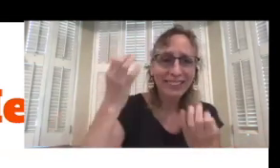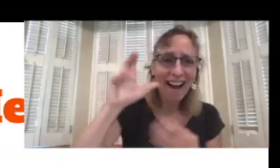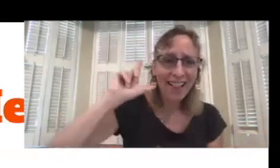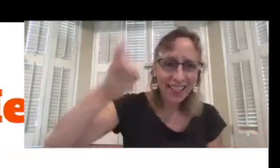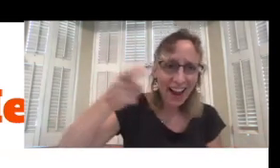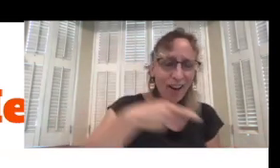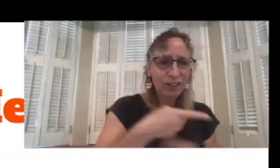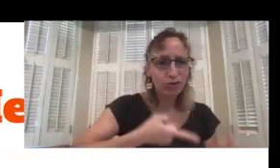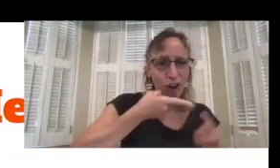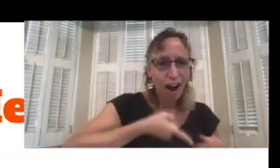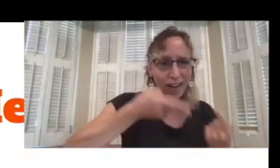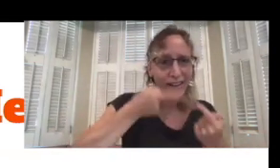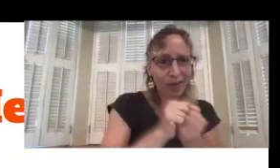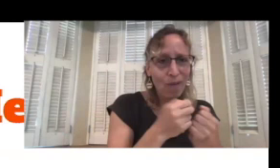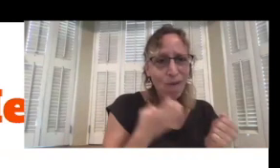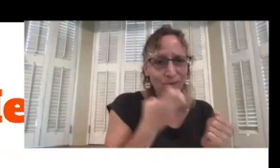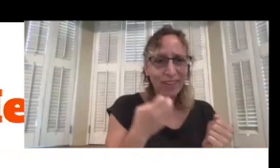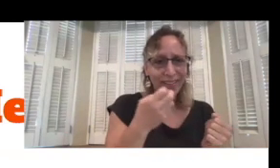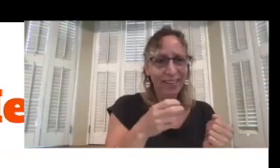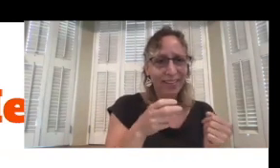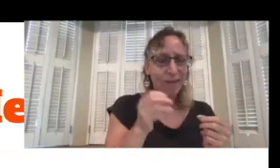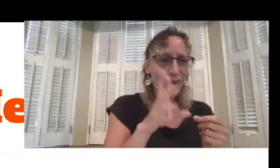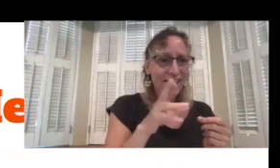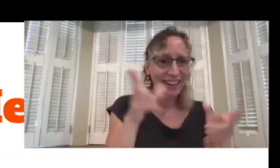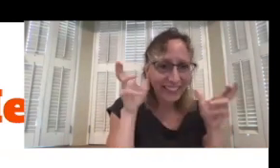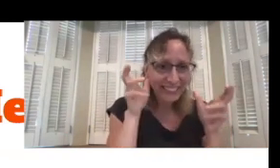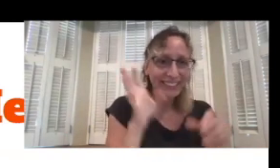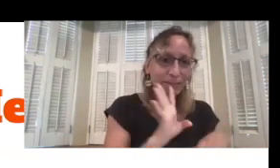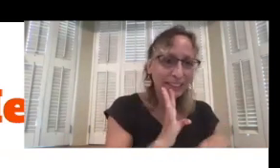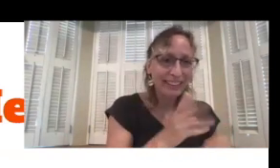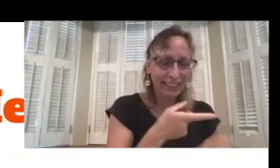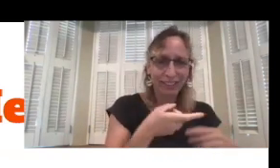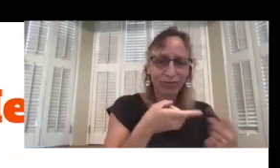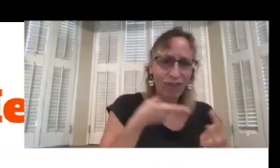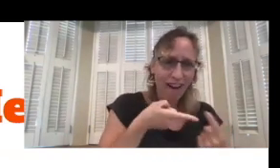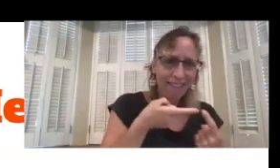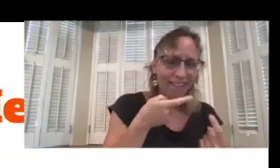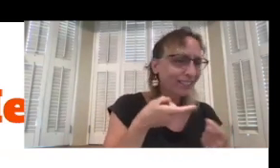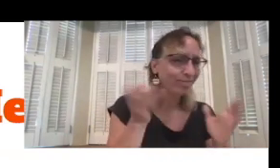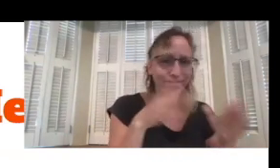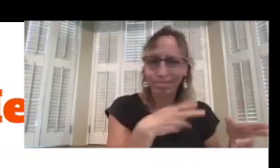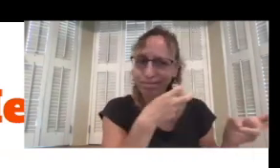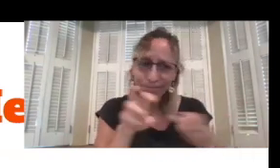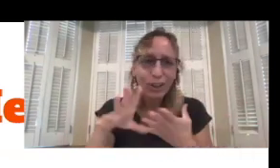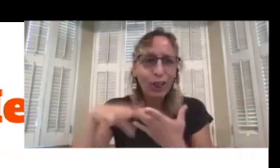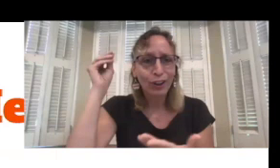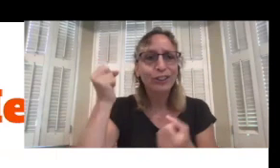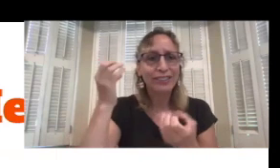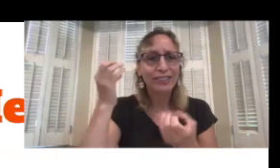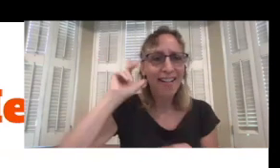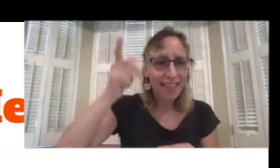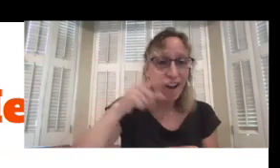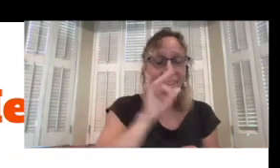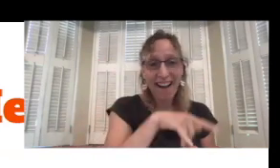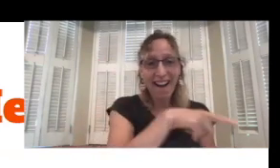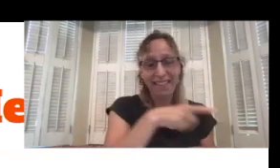Some may have limited access to language, and they may have struggled listening and speaking growing up, and then